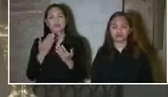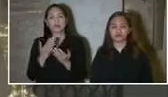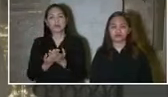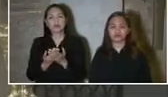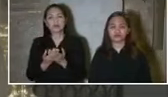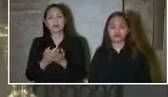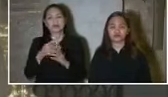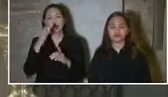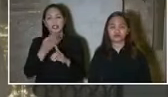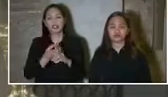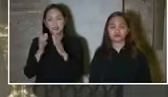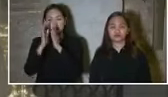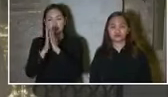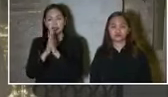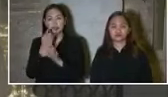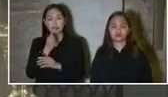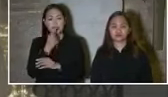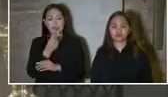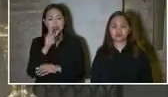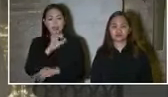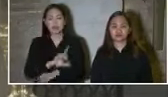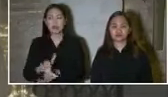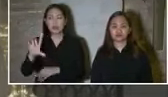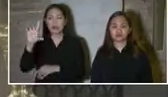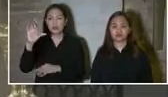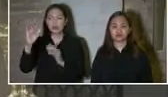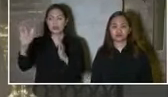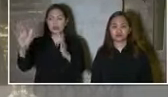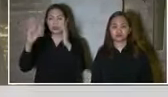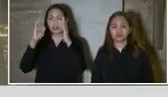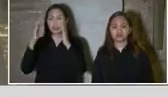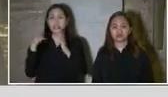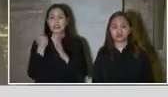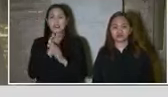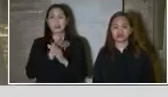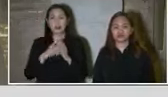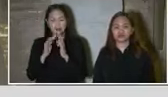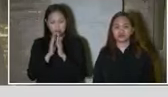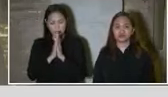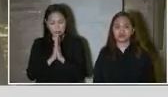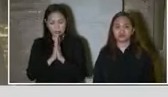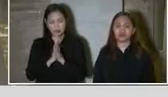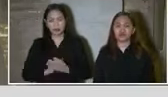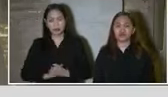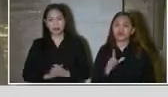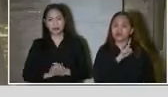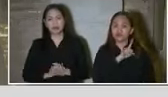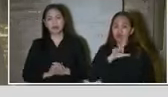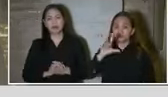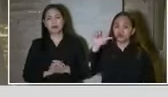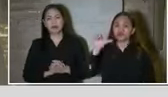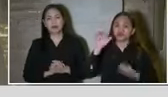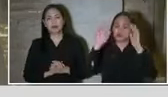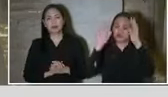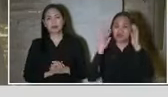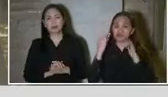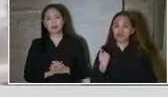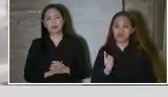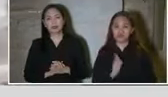every petition, let us say, Lord, hear our prayer. Lord, hear our